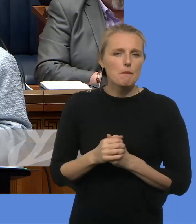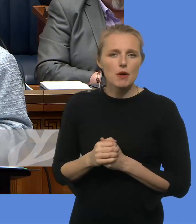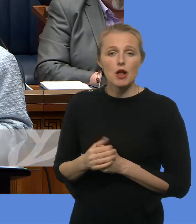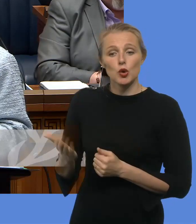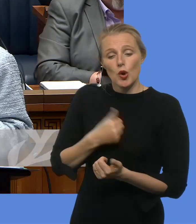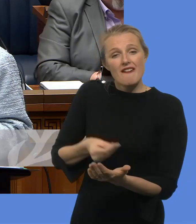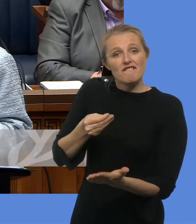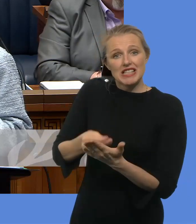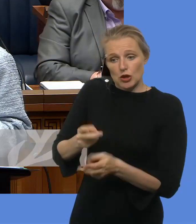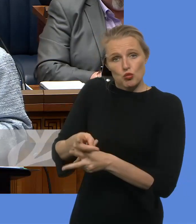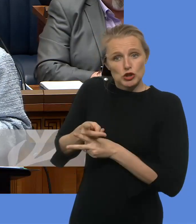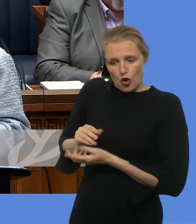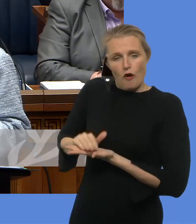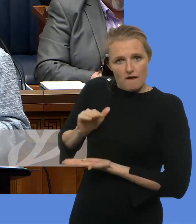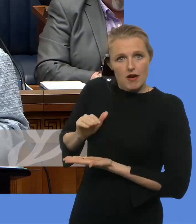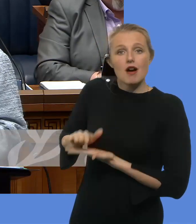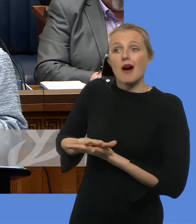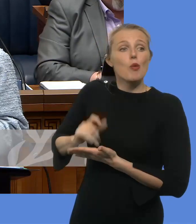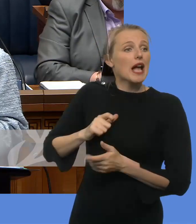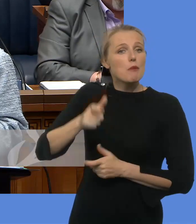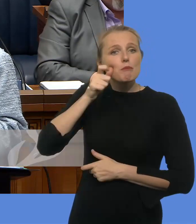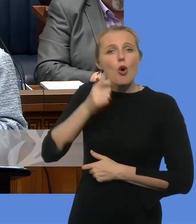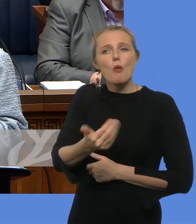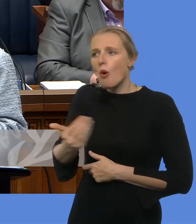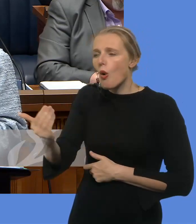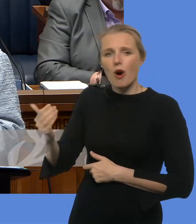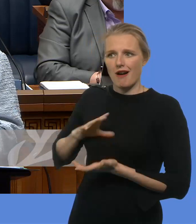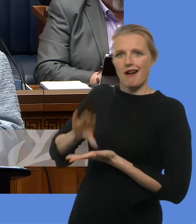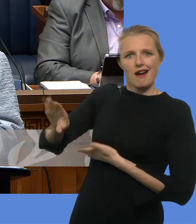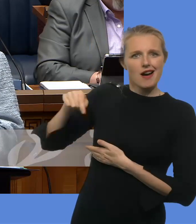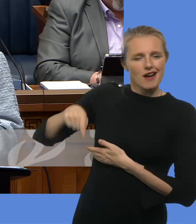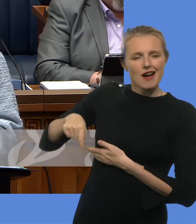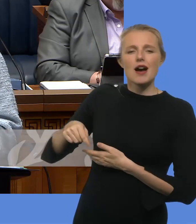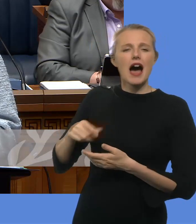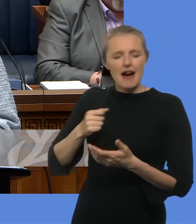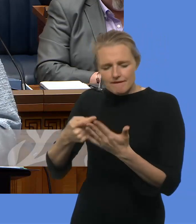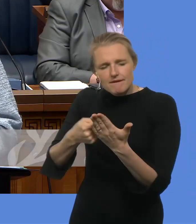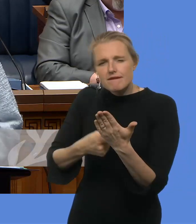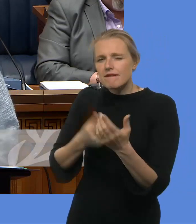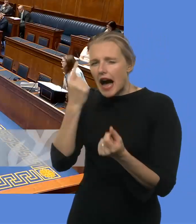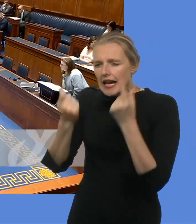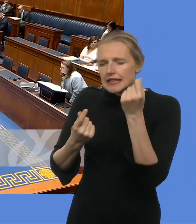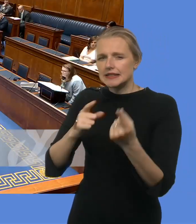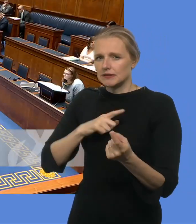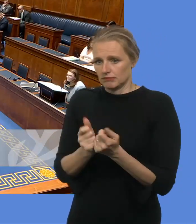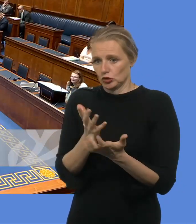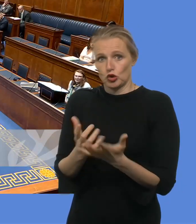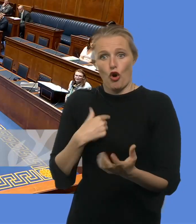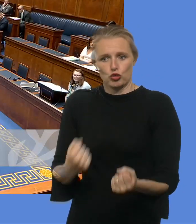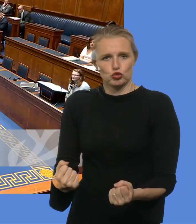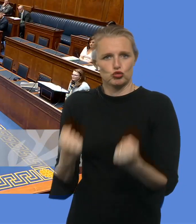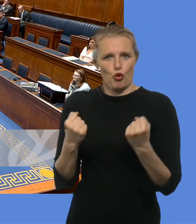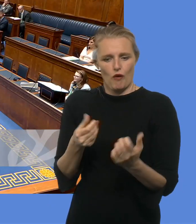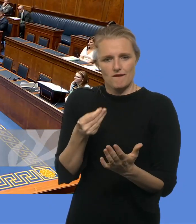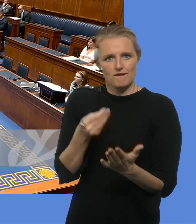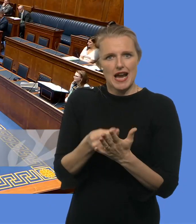and increased devolved fiscal powers. So those are part of the ongoing engagement that we are having. I call Jim